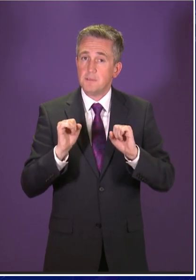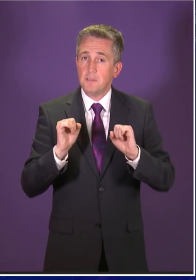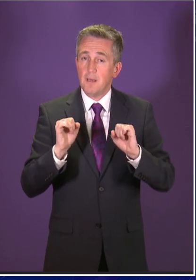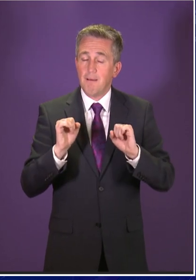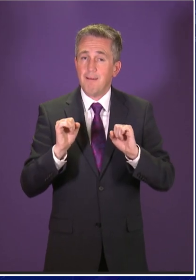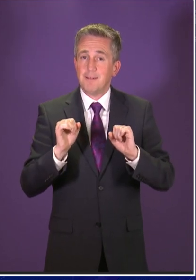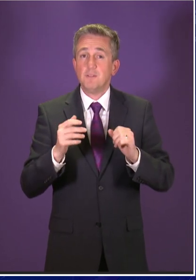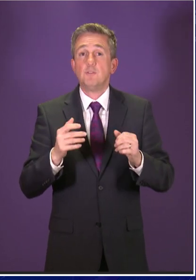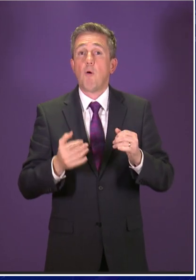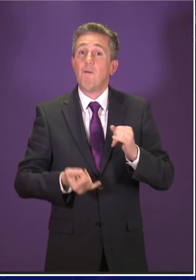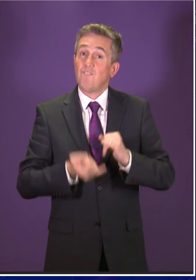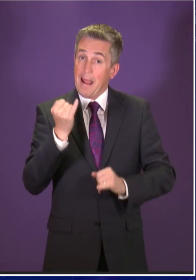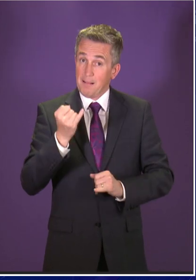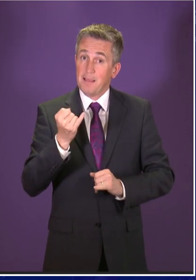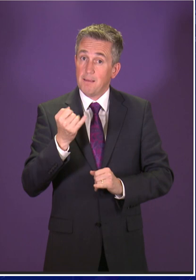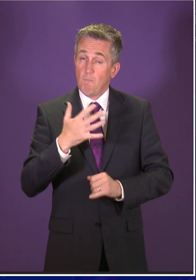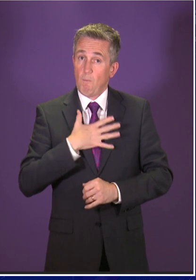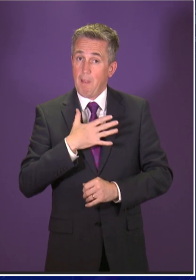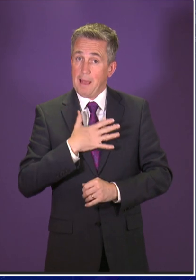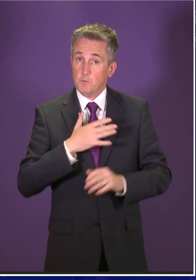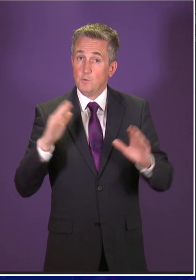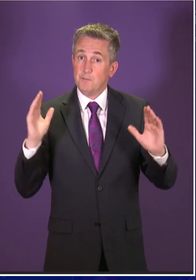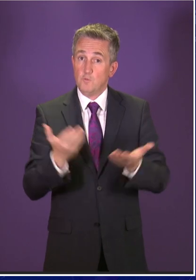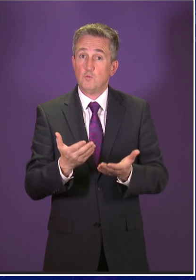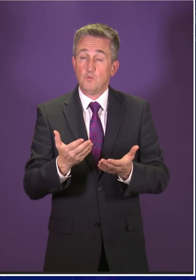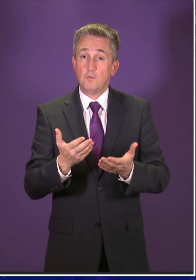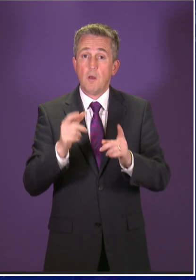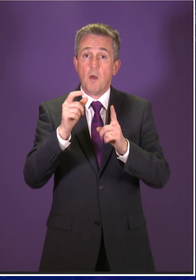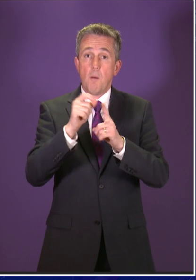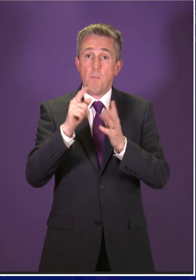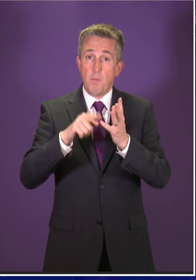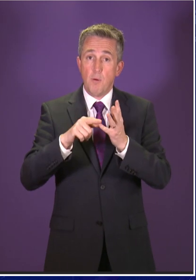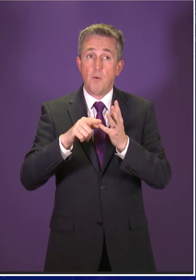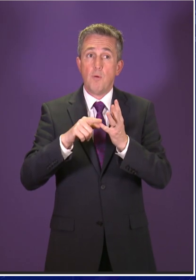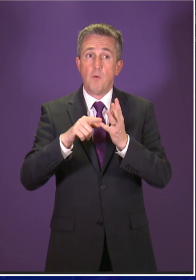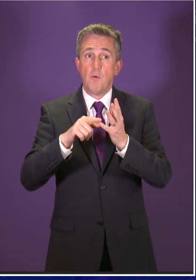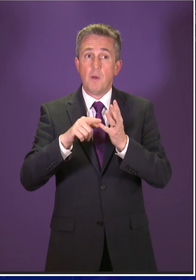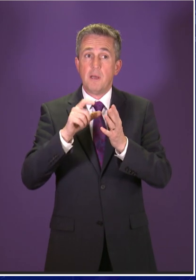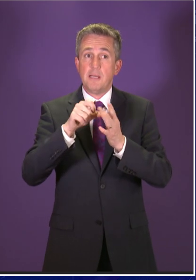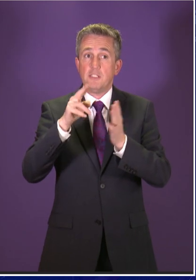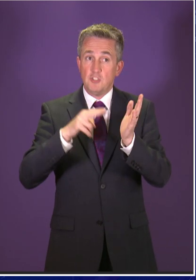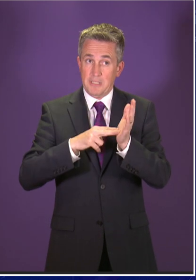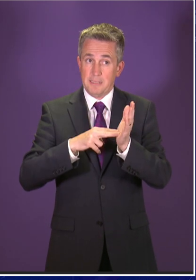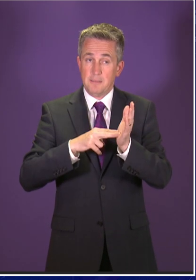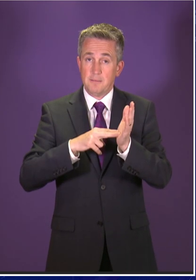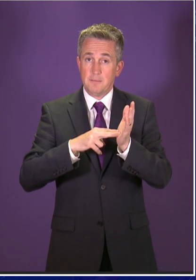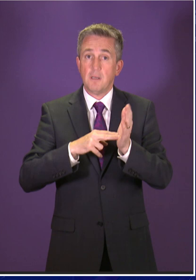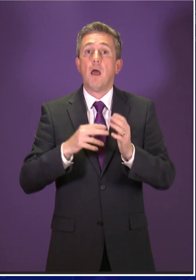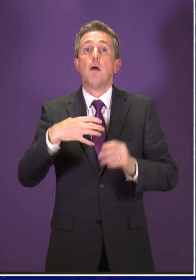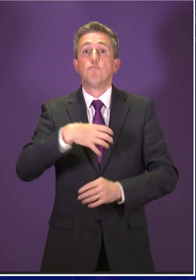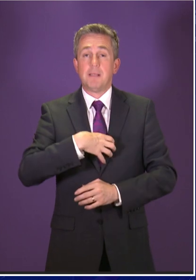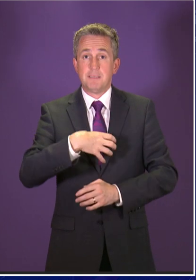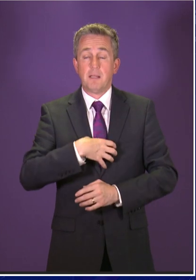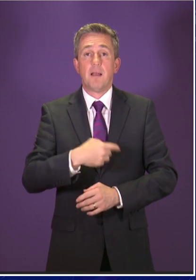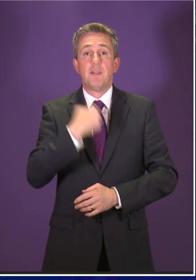discussion. So to conclude our session, it's my pleasure to introduce Pu Kunqin, President of the China Theatre